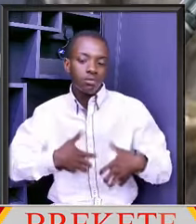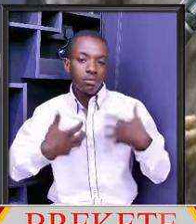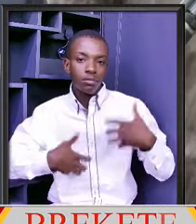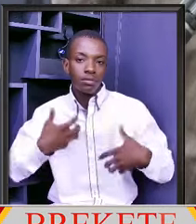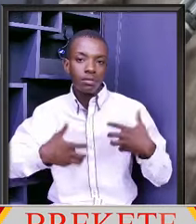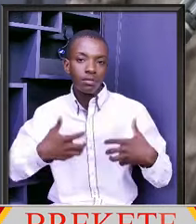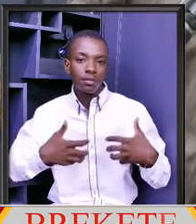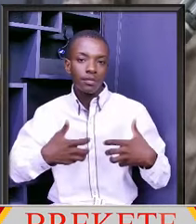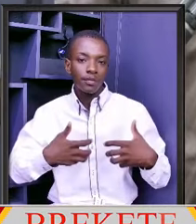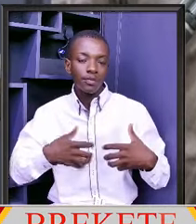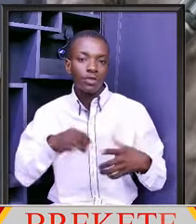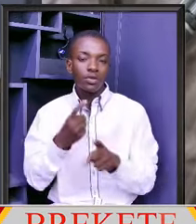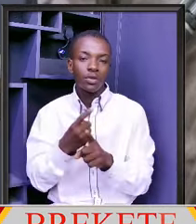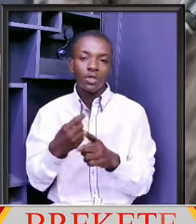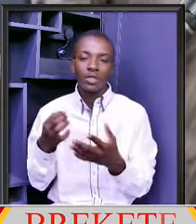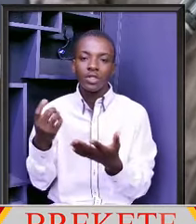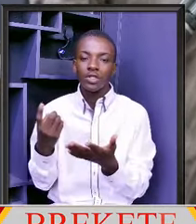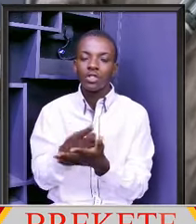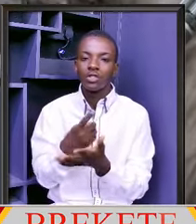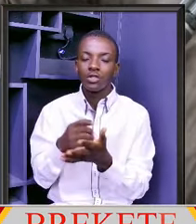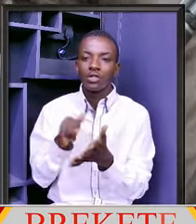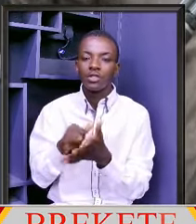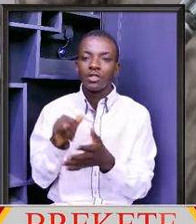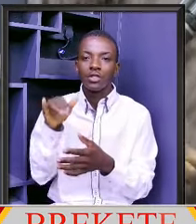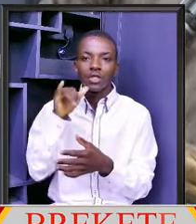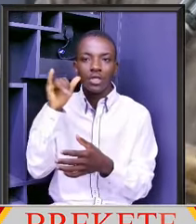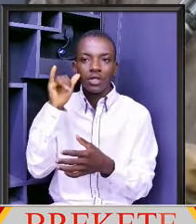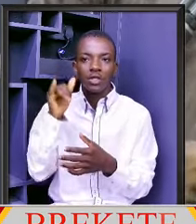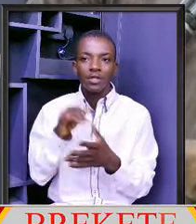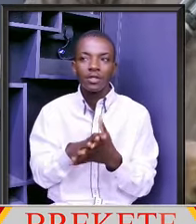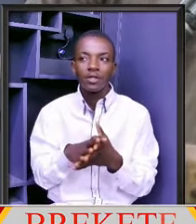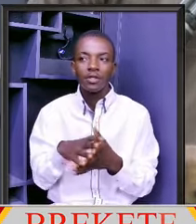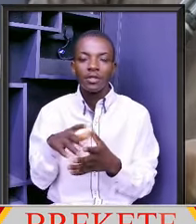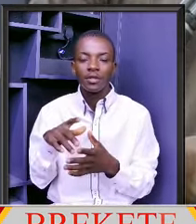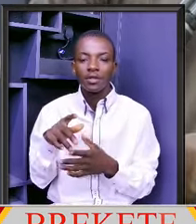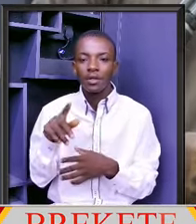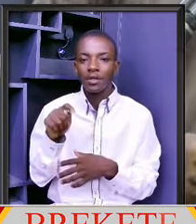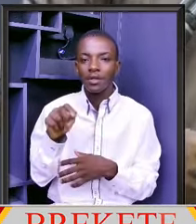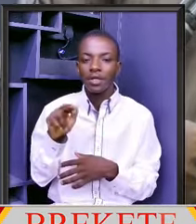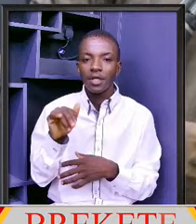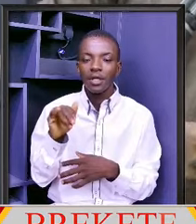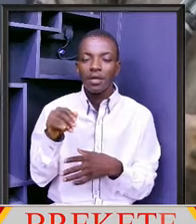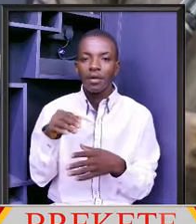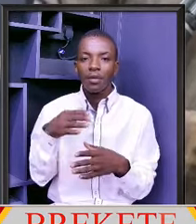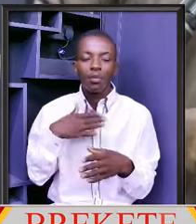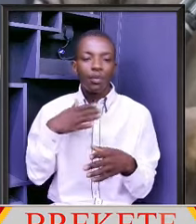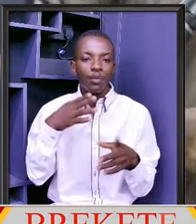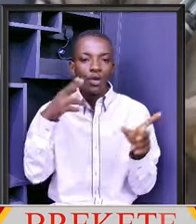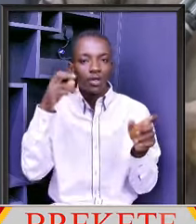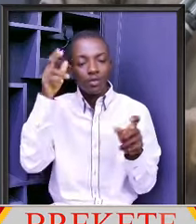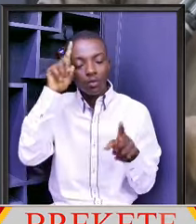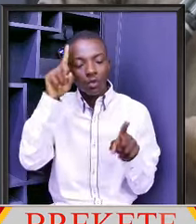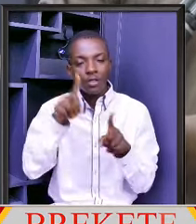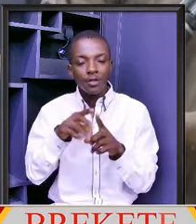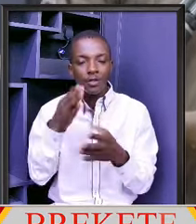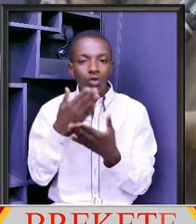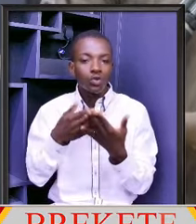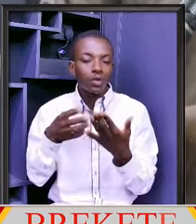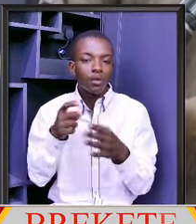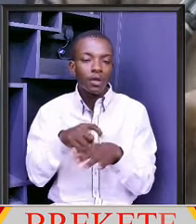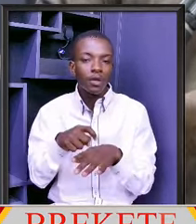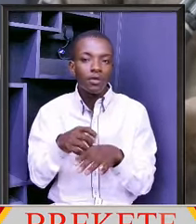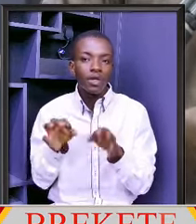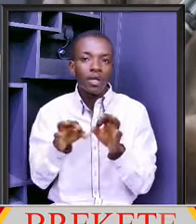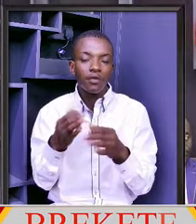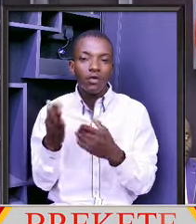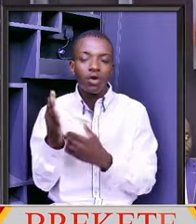It's just like, just what they just, somebody yesterday, okay, Tari, my brother. I tell him, say, sometimes,